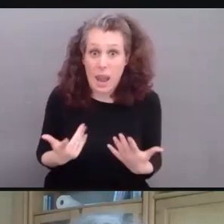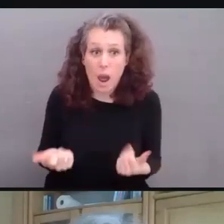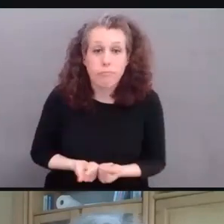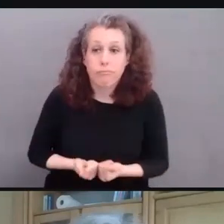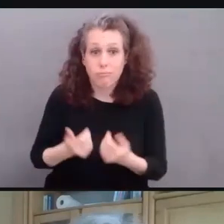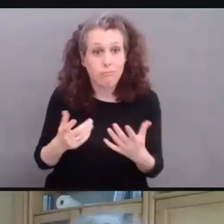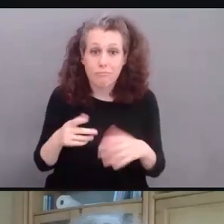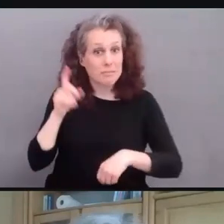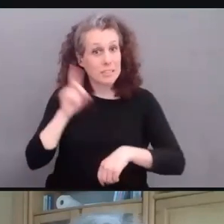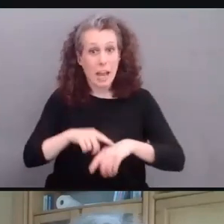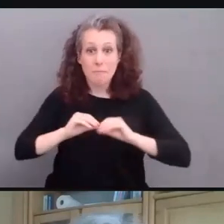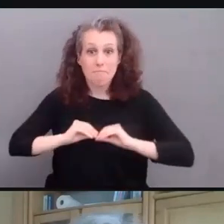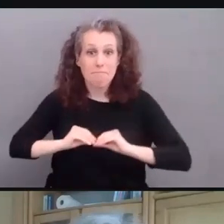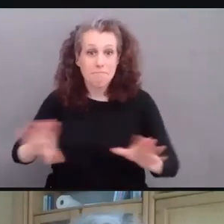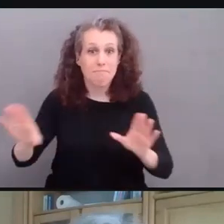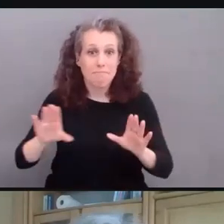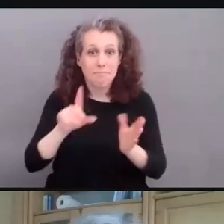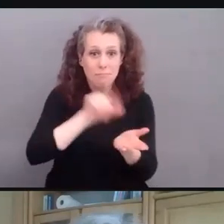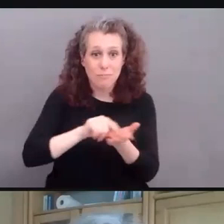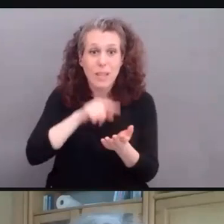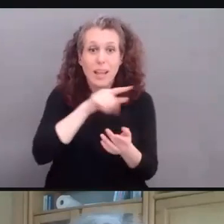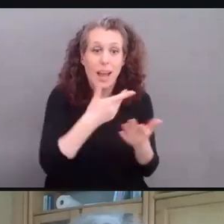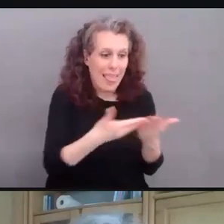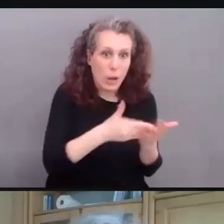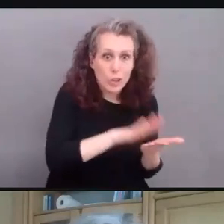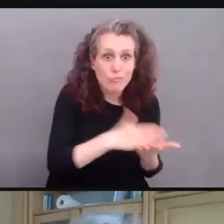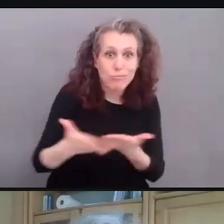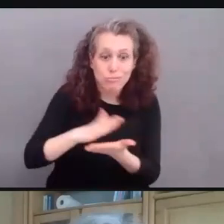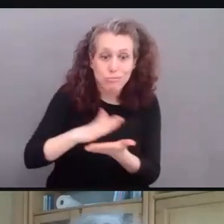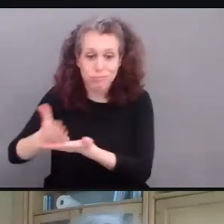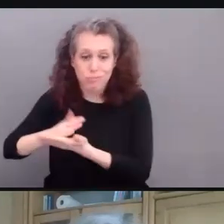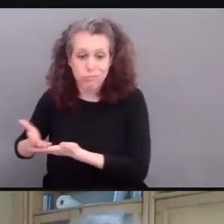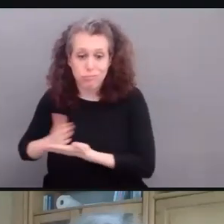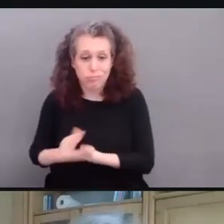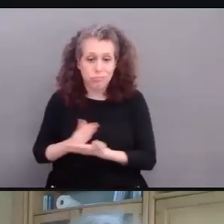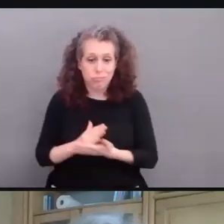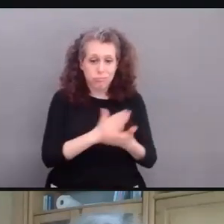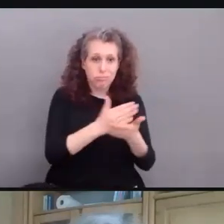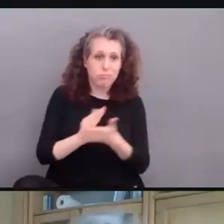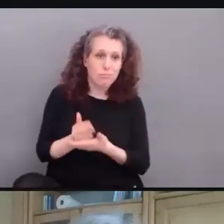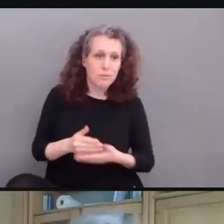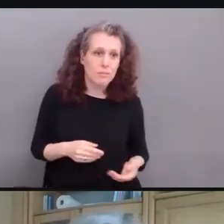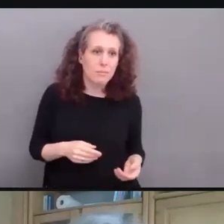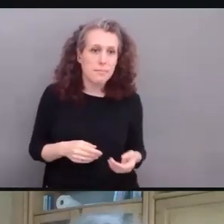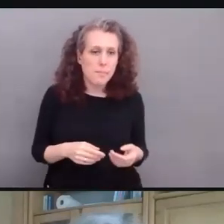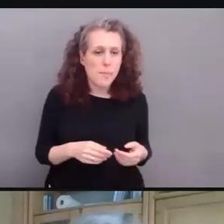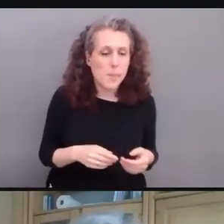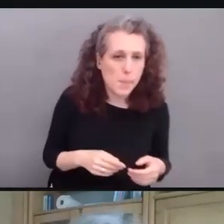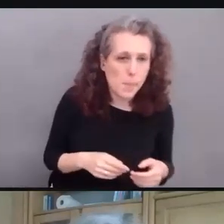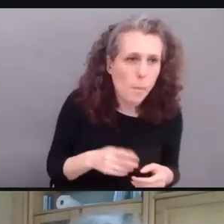publication, and will be translated in other languages. And I can really say it was an approval by